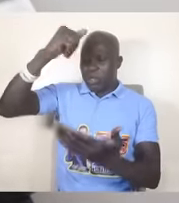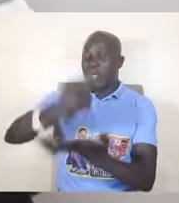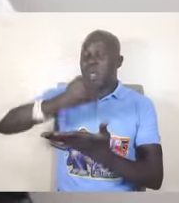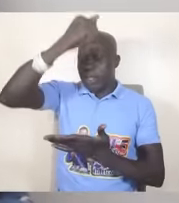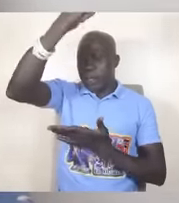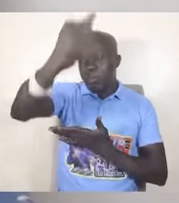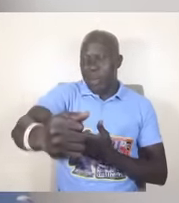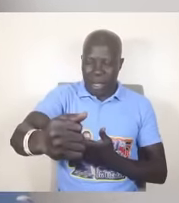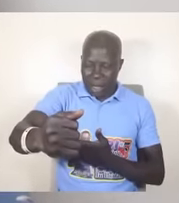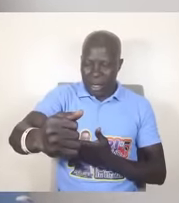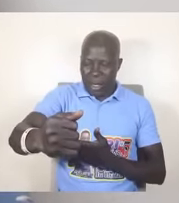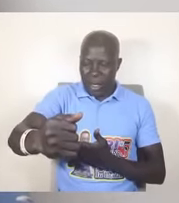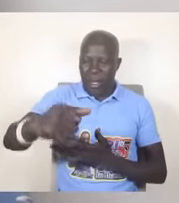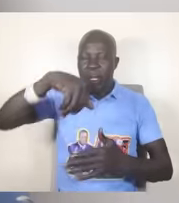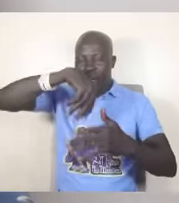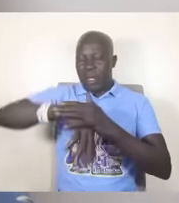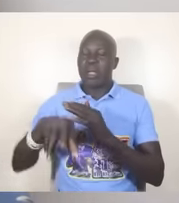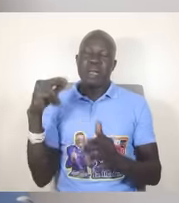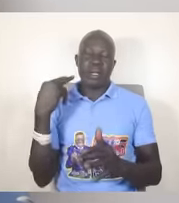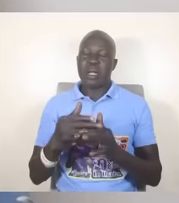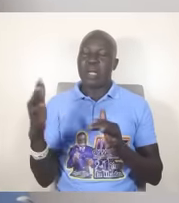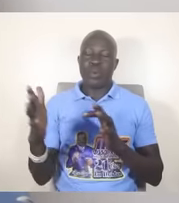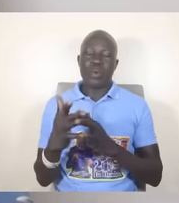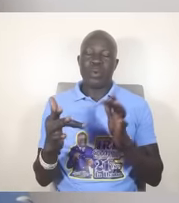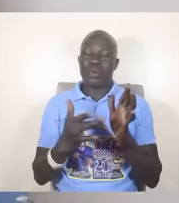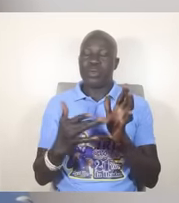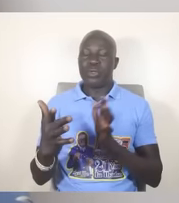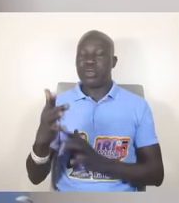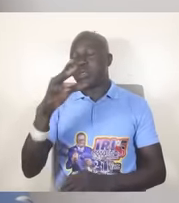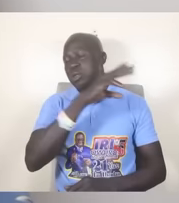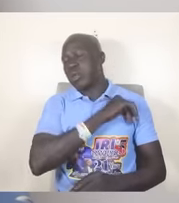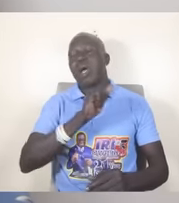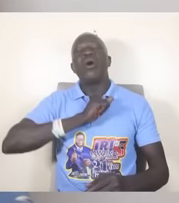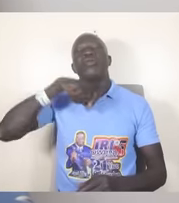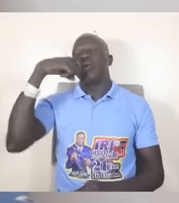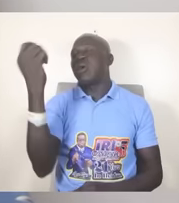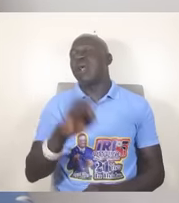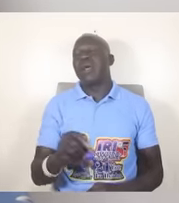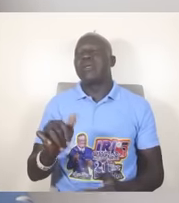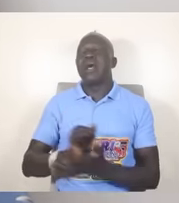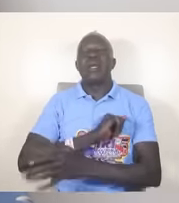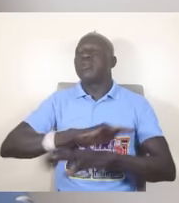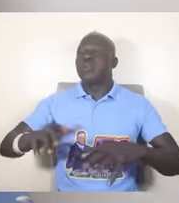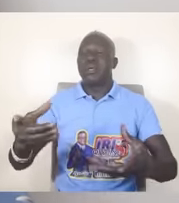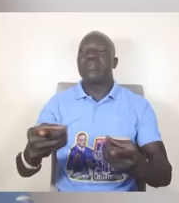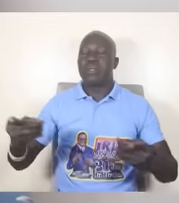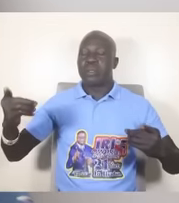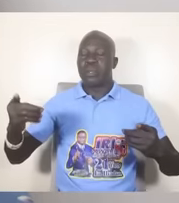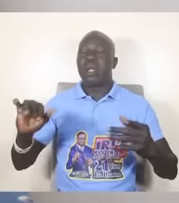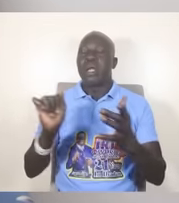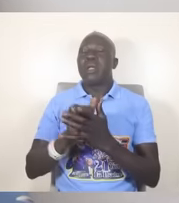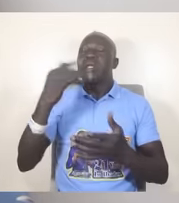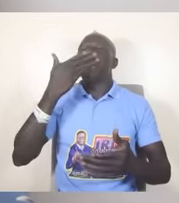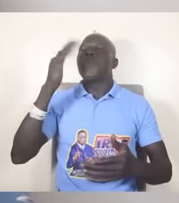laye. Amen. Me daru bi ka taura. In the name of Jesus. Mo para se. I authorize. No daba. No suggest. E